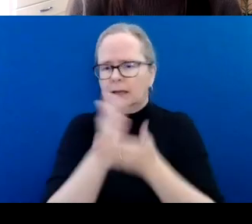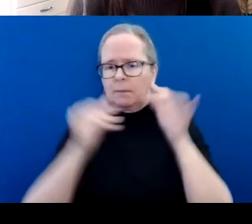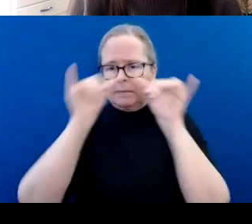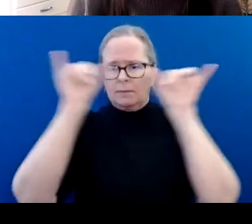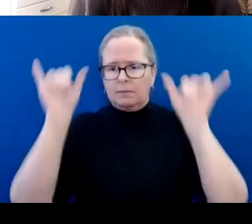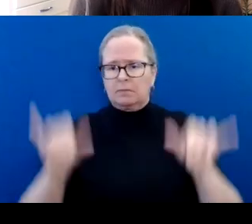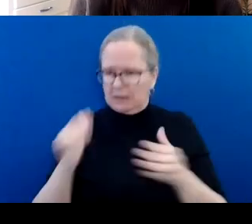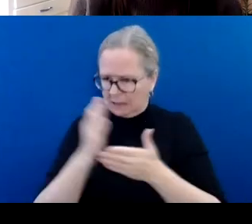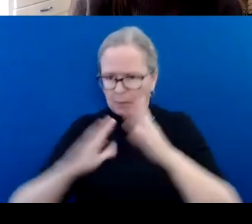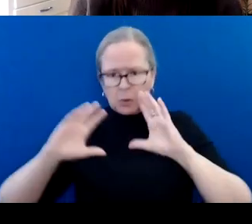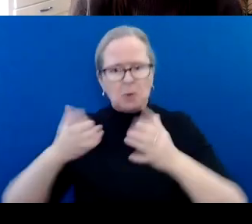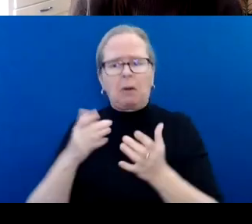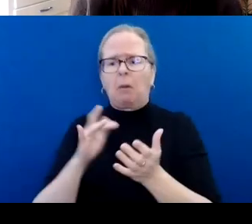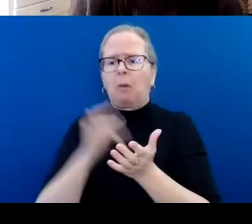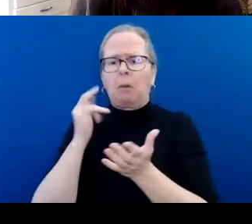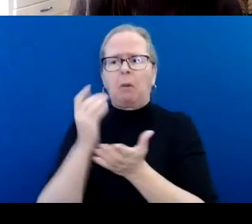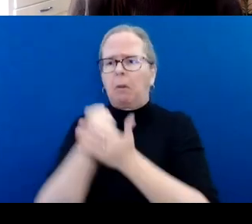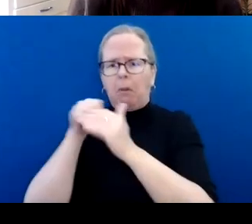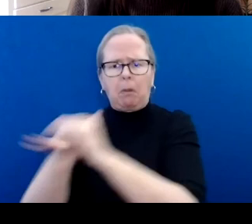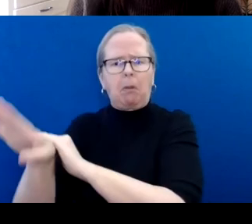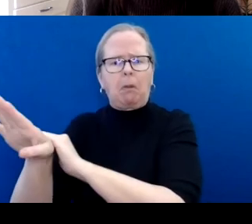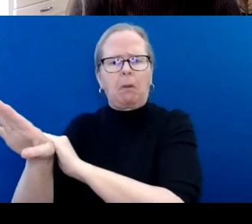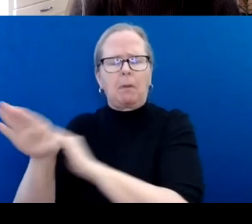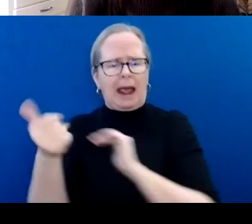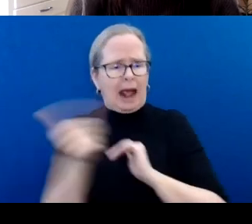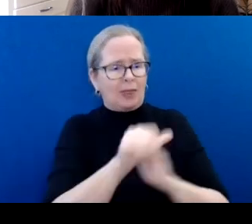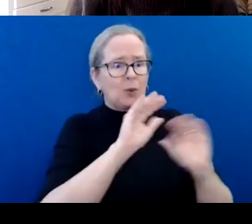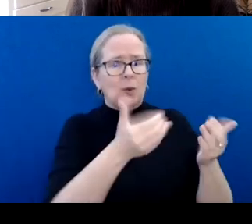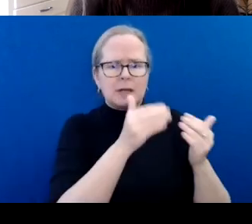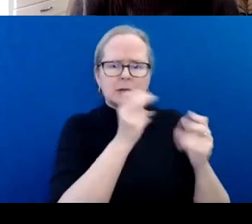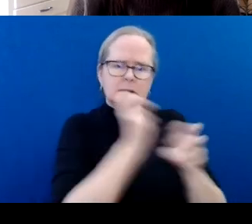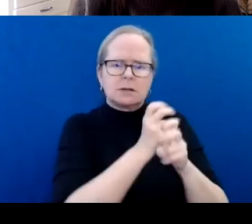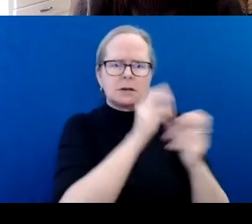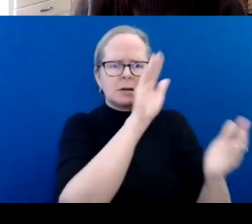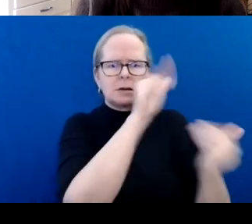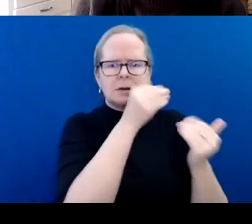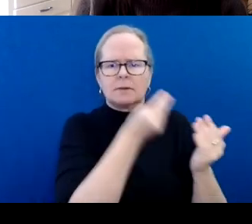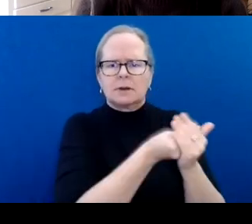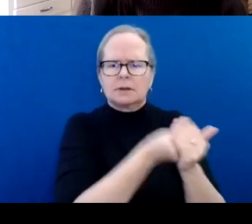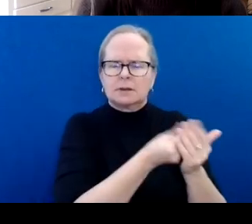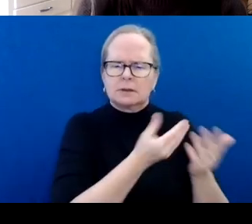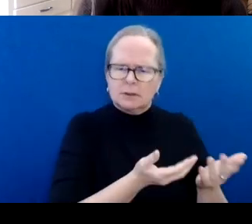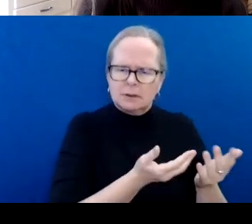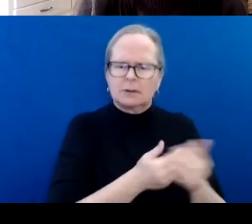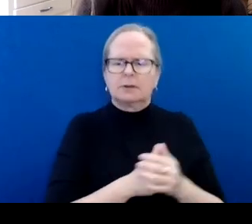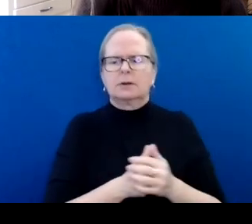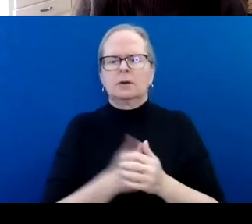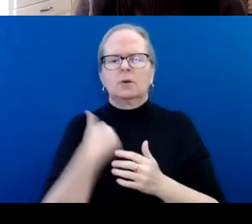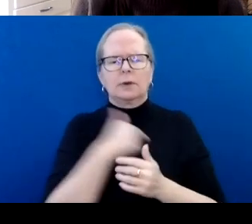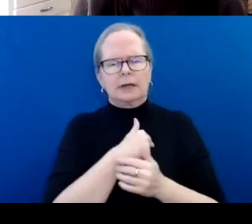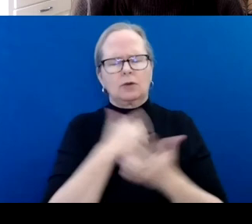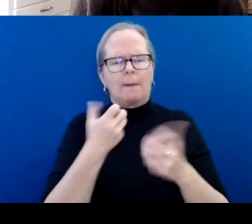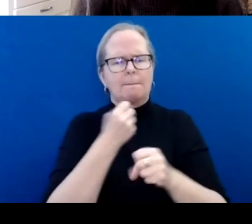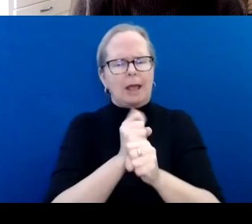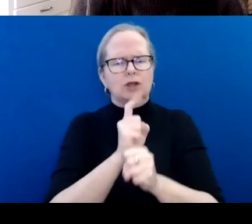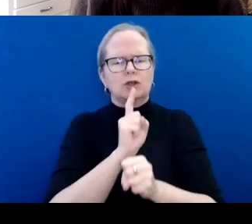In order to help address underserved communities who have experienced barriers to funding and access to opportunities in our